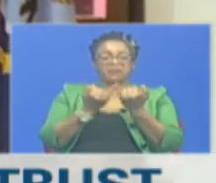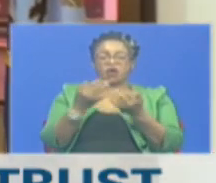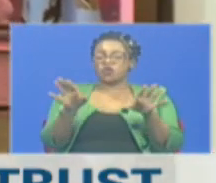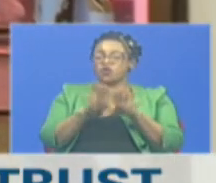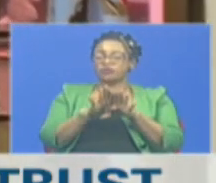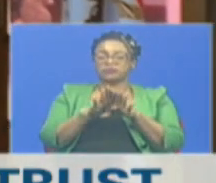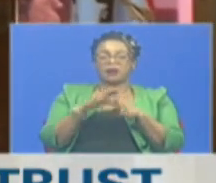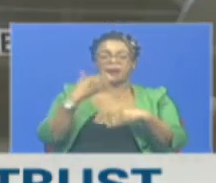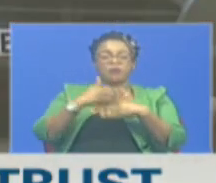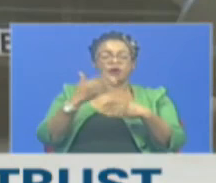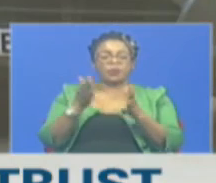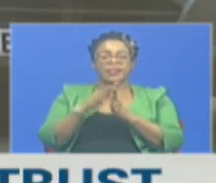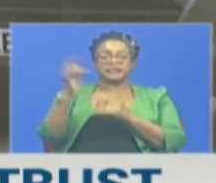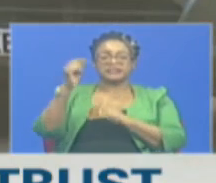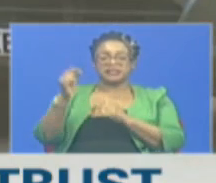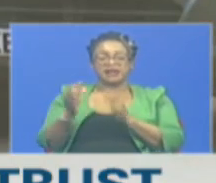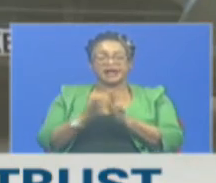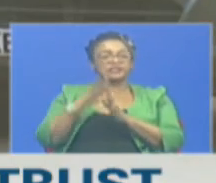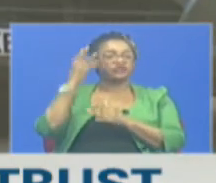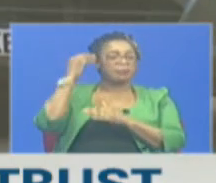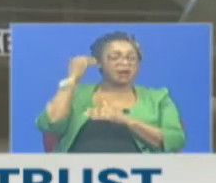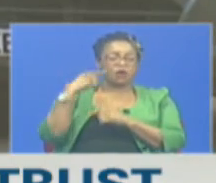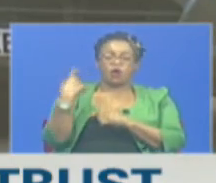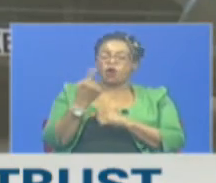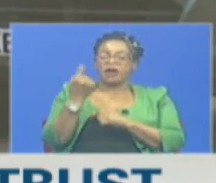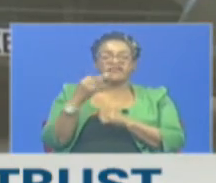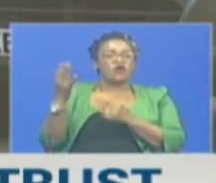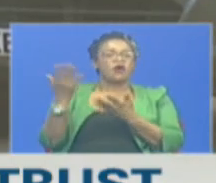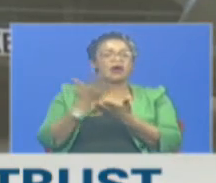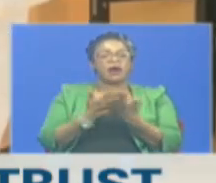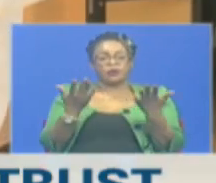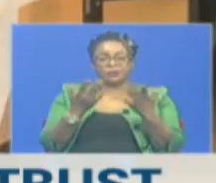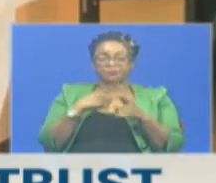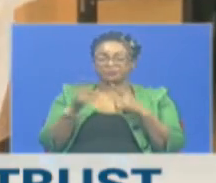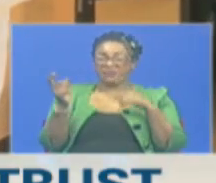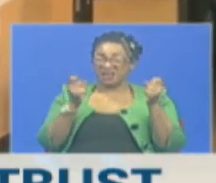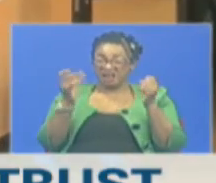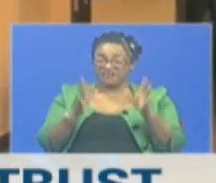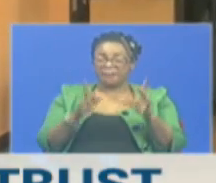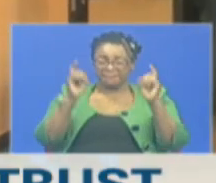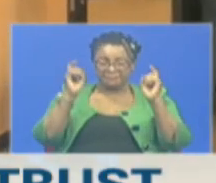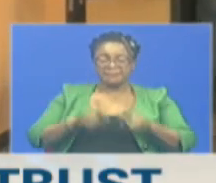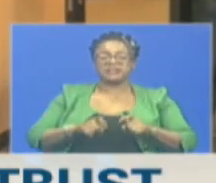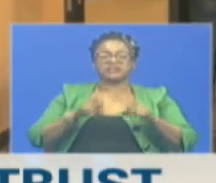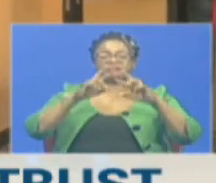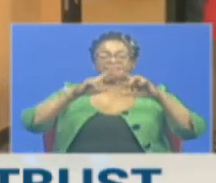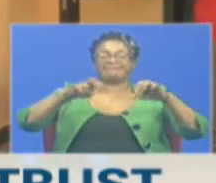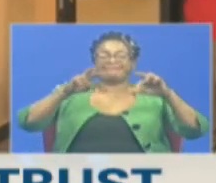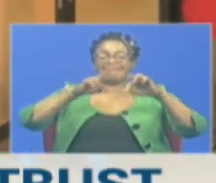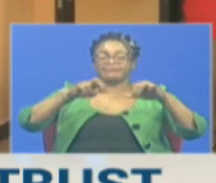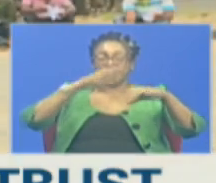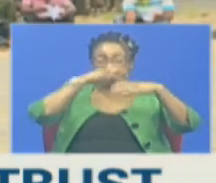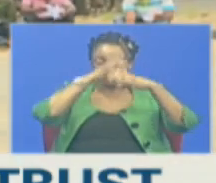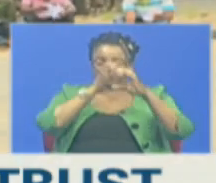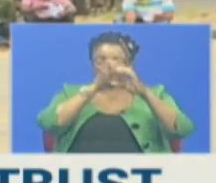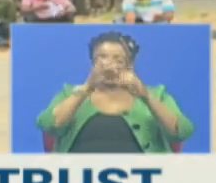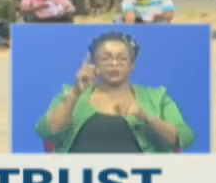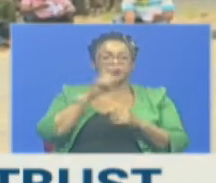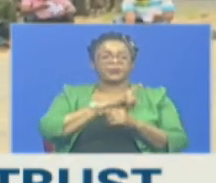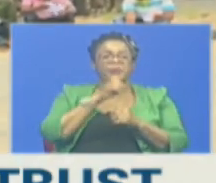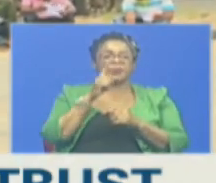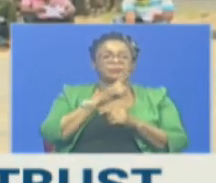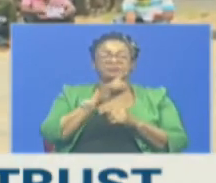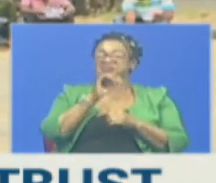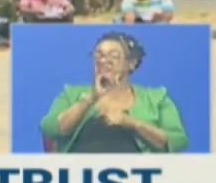Tanzania and Somalia, except for cargo, but the drivers will have to undergo thorough screening. The move has not gone down well